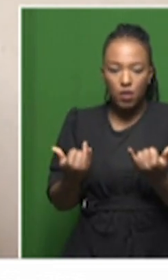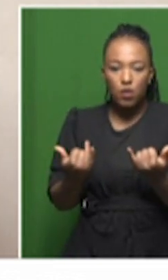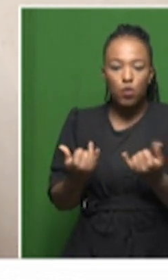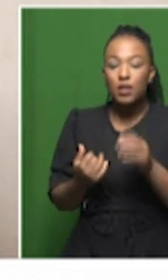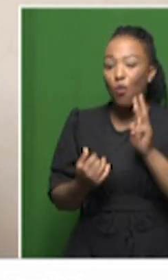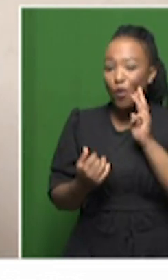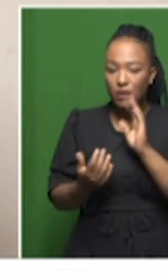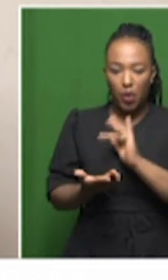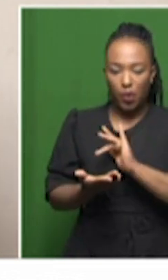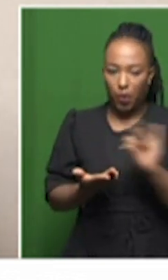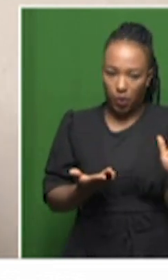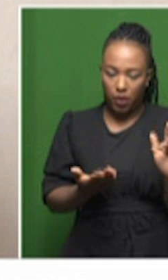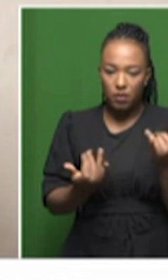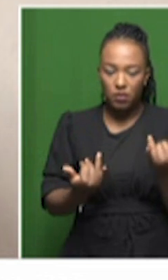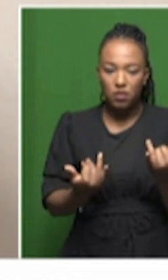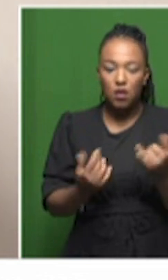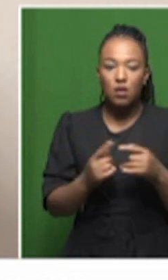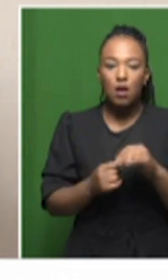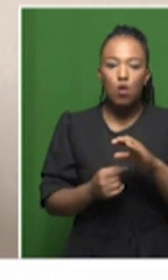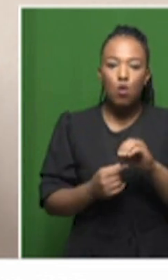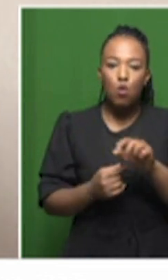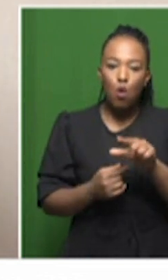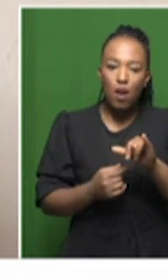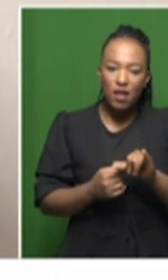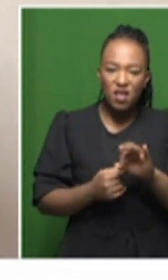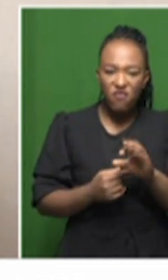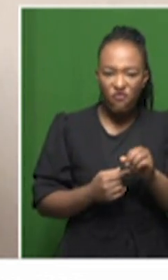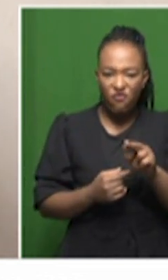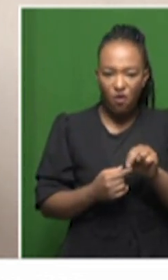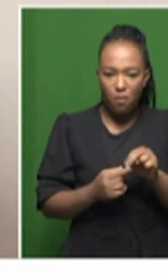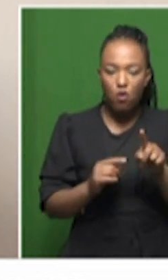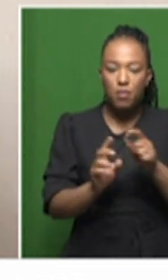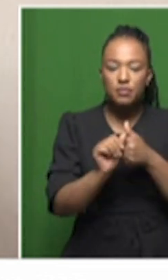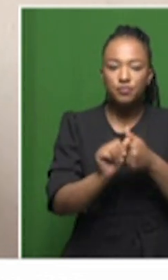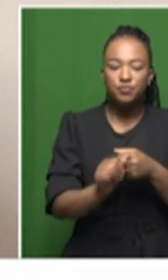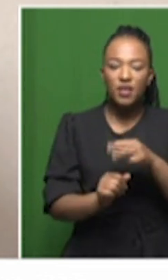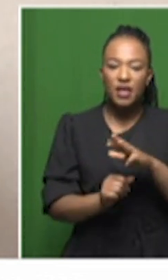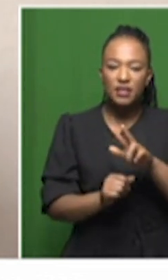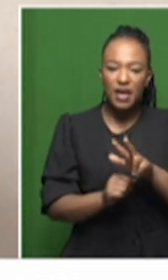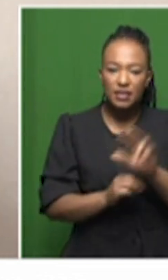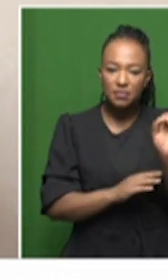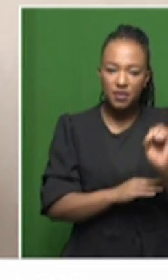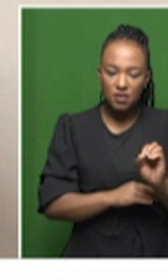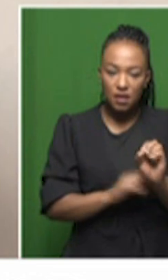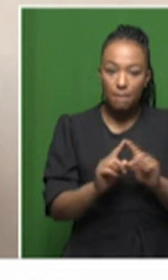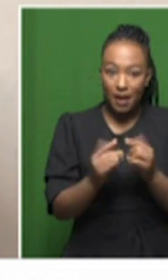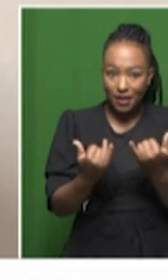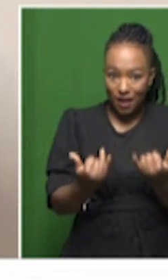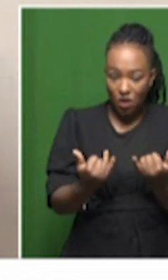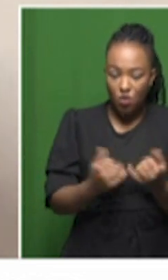Currently, we're only left with coliforms, which needs to comply to about 98%. Currently, we are sitting at